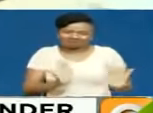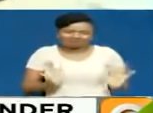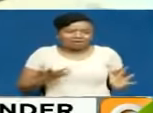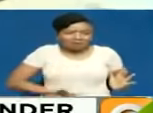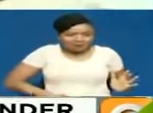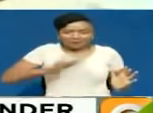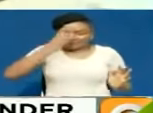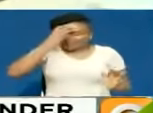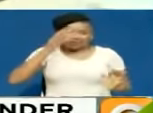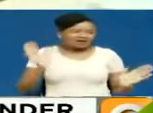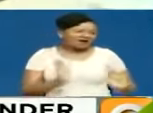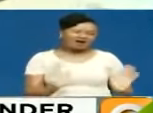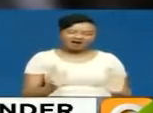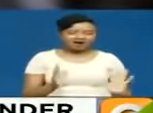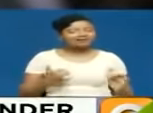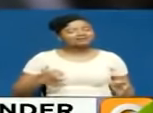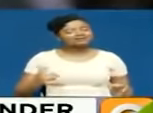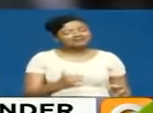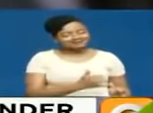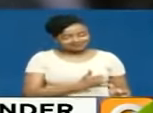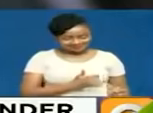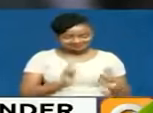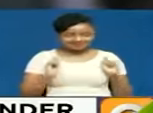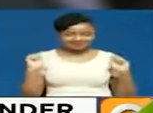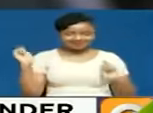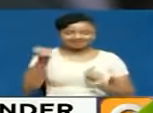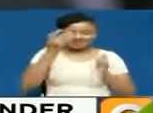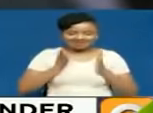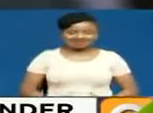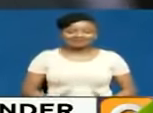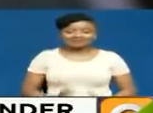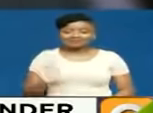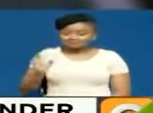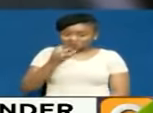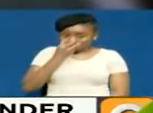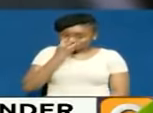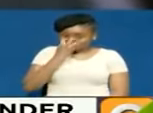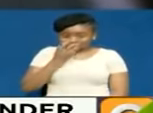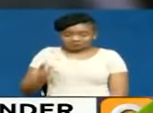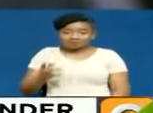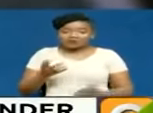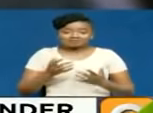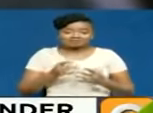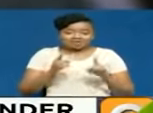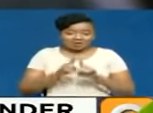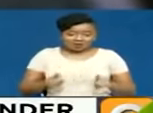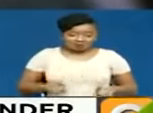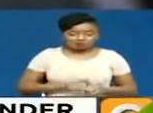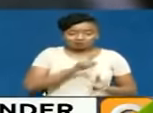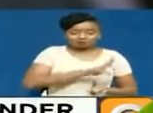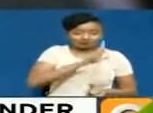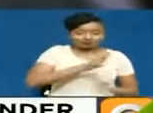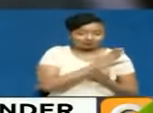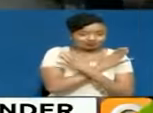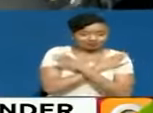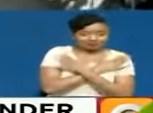ya makasiriko. Since what in Kenya? The president, who opened fire, now has his allies threatening to impeach the deputy